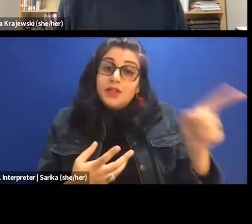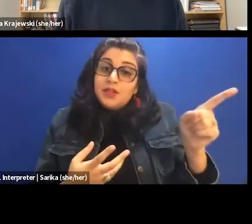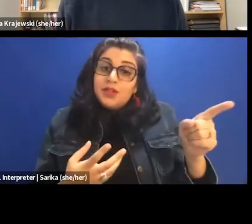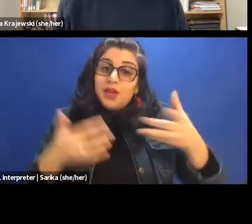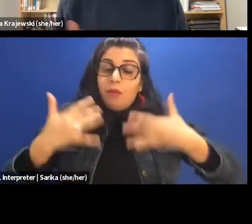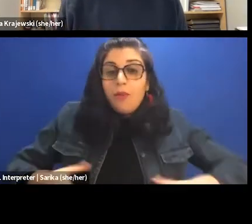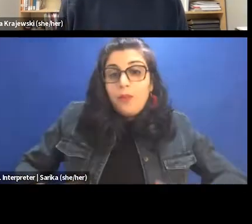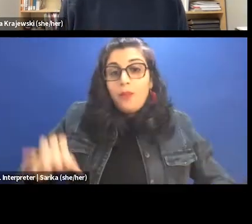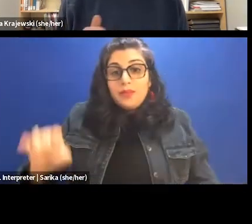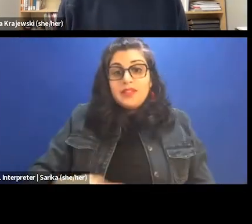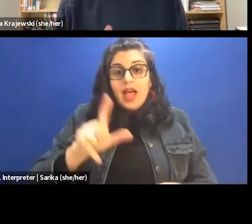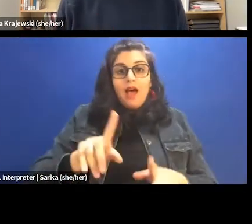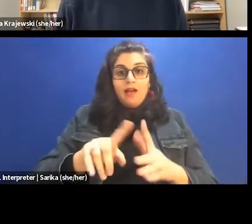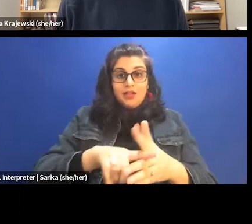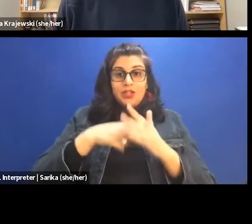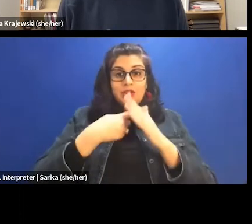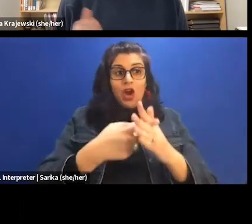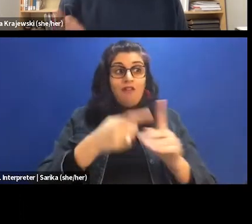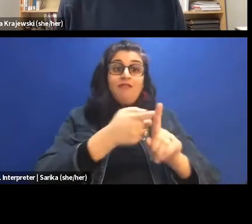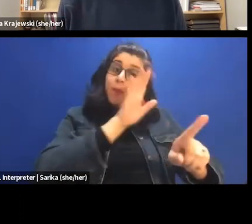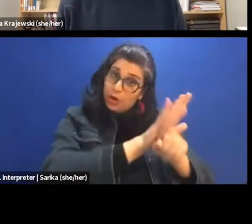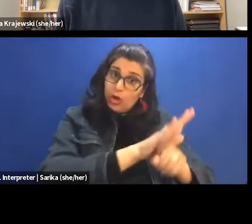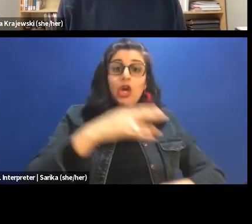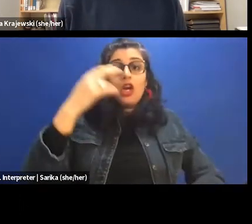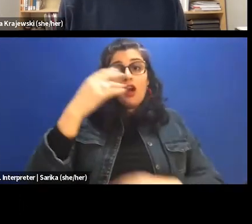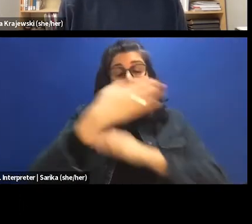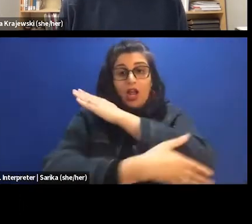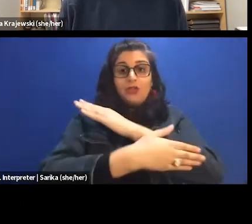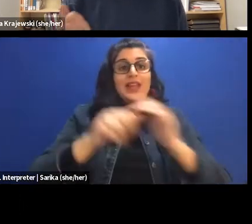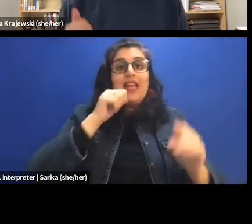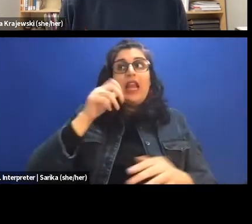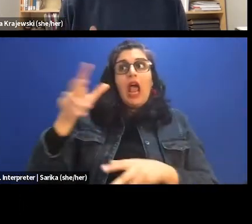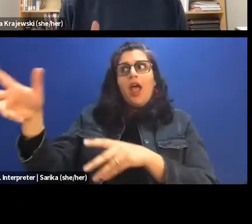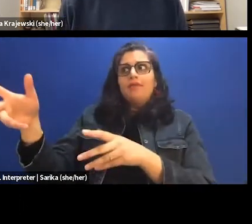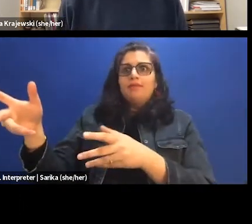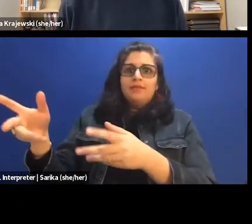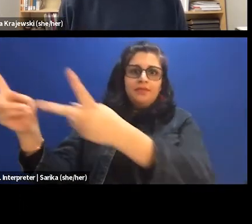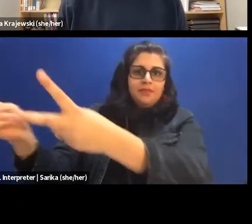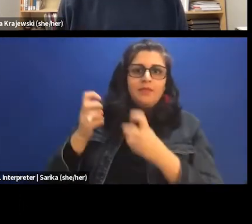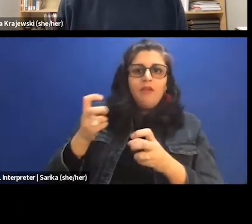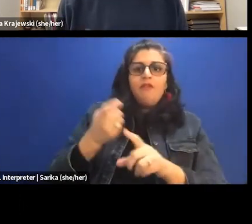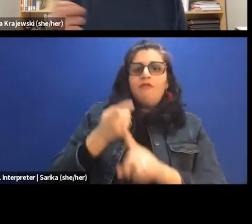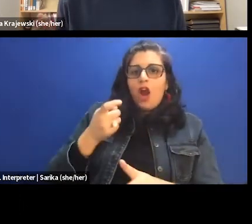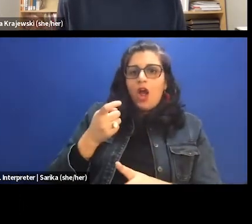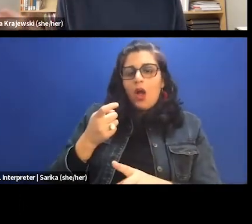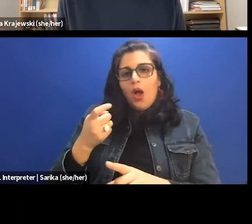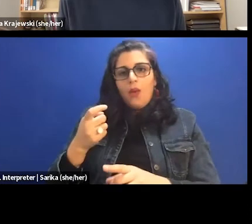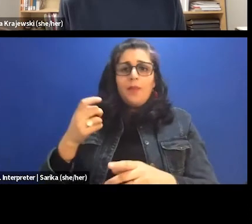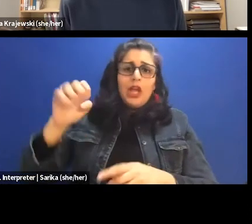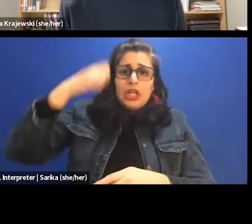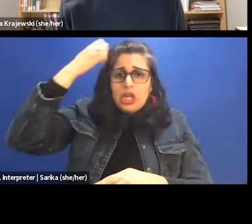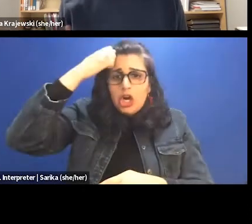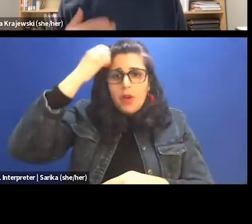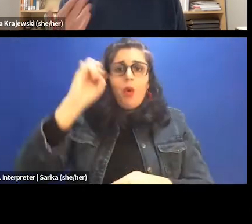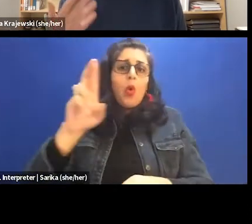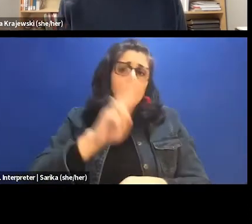of clothing that originated in her country and were not imported from Europe or the United States. One could also